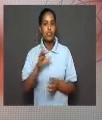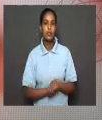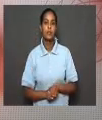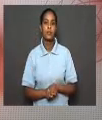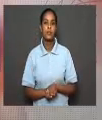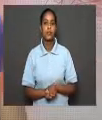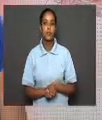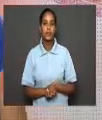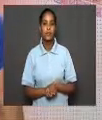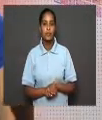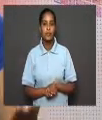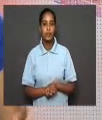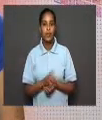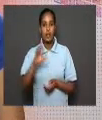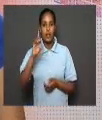forces.